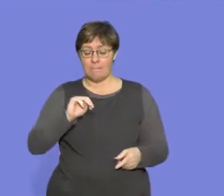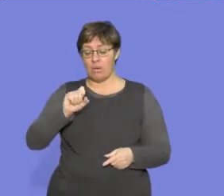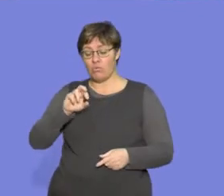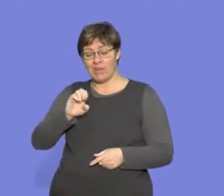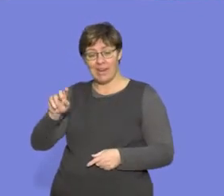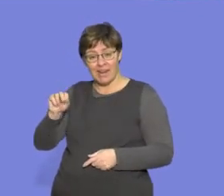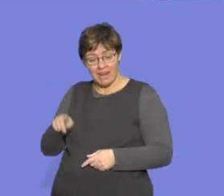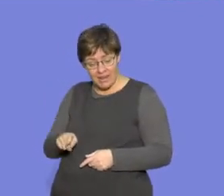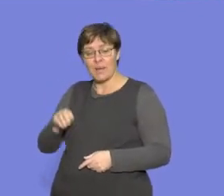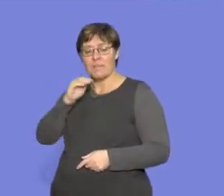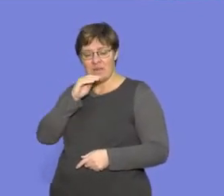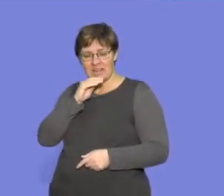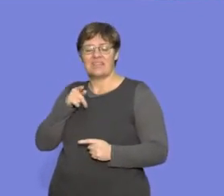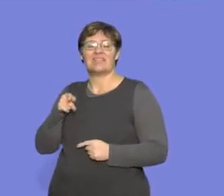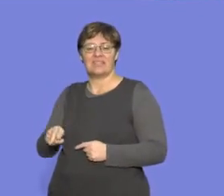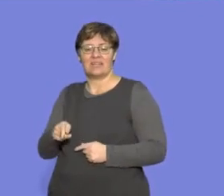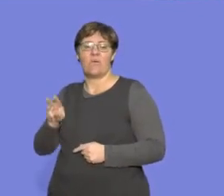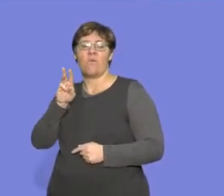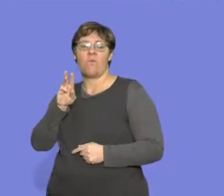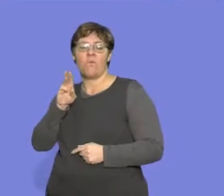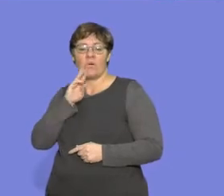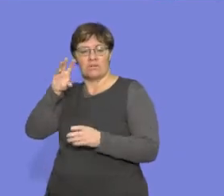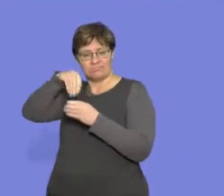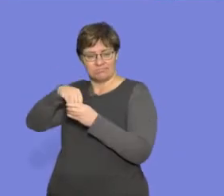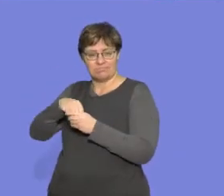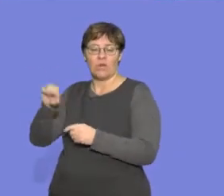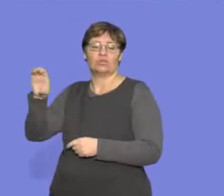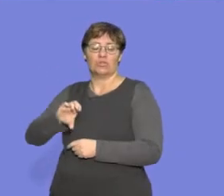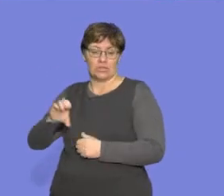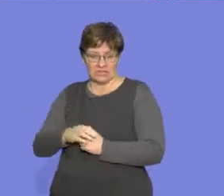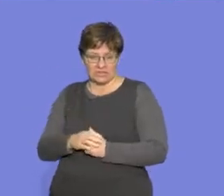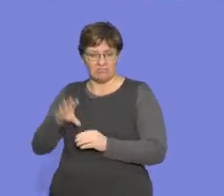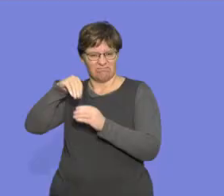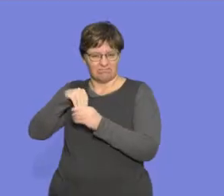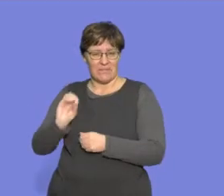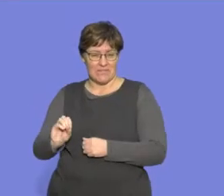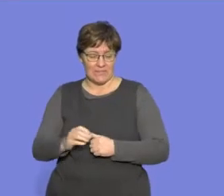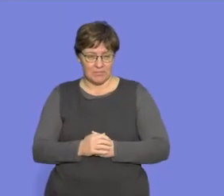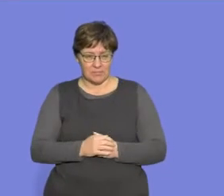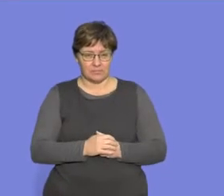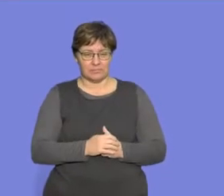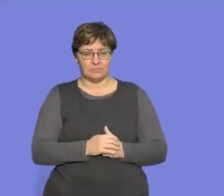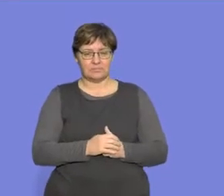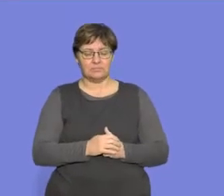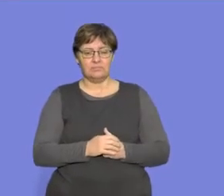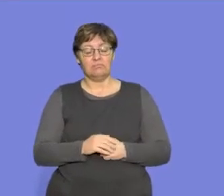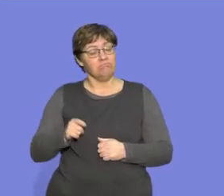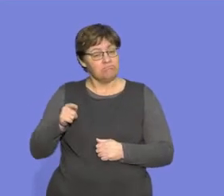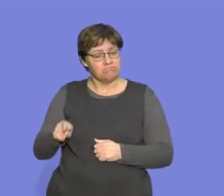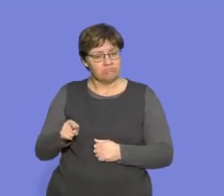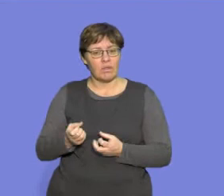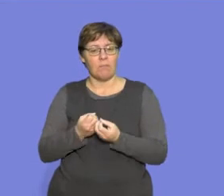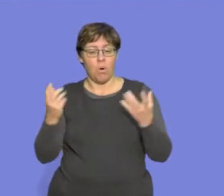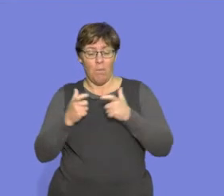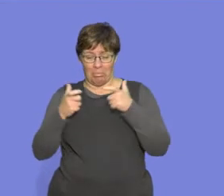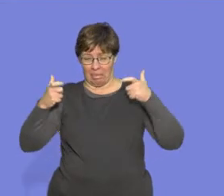we're referring to essentially those biomes that have presence of salt in the water. So your marine biomes are much